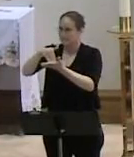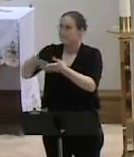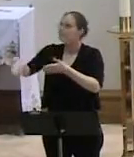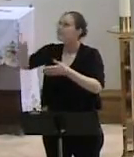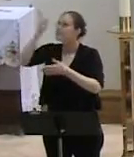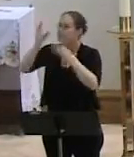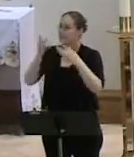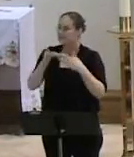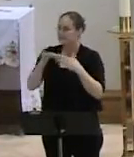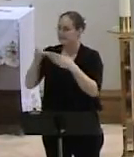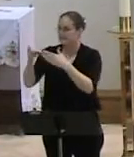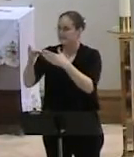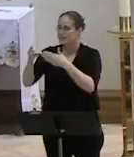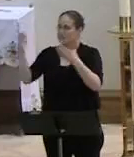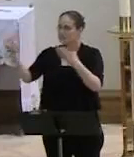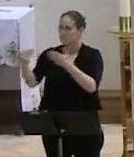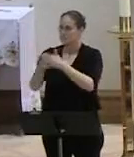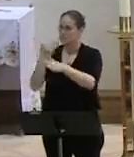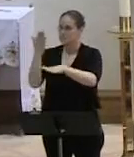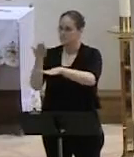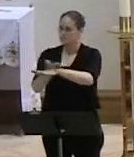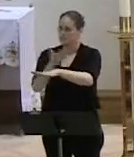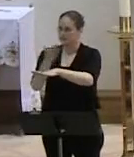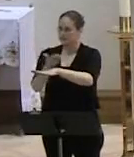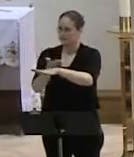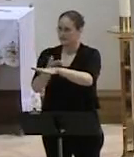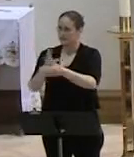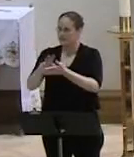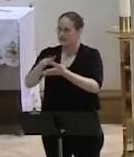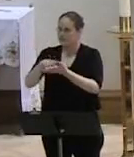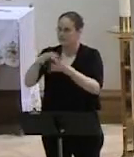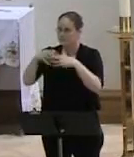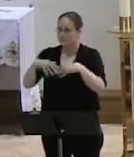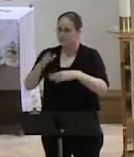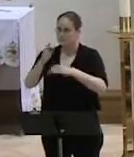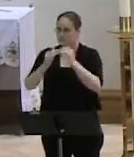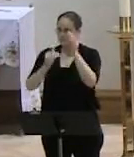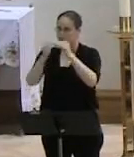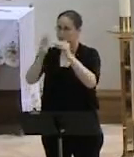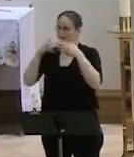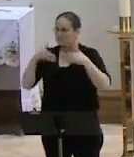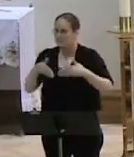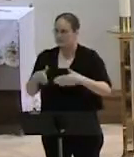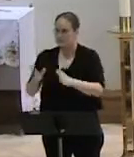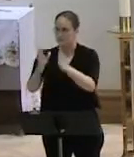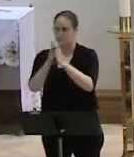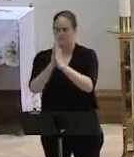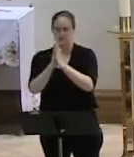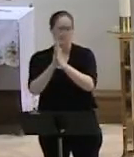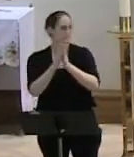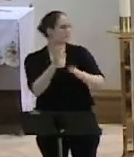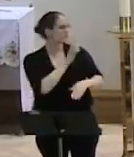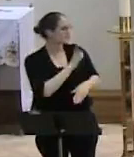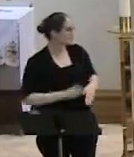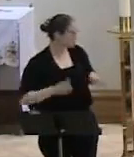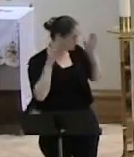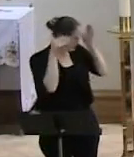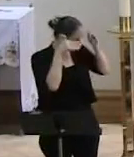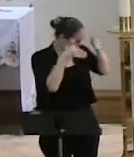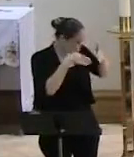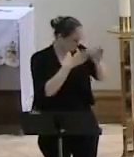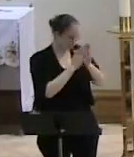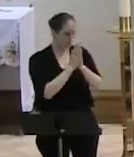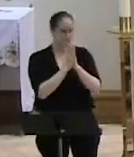God guide them as they build a facility fit for learning and the worship of God. Let us pray to the Lord. Lord, hear